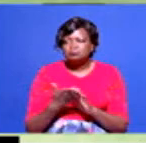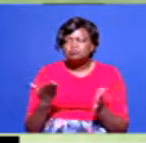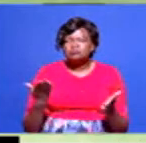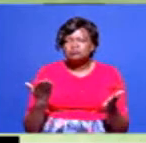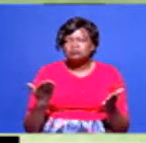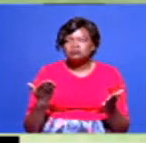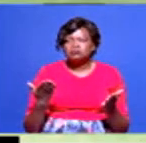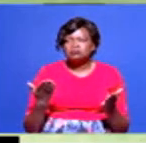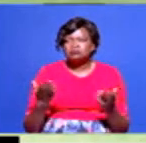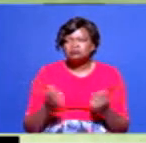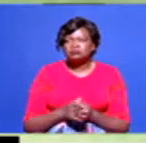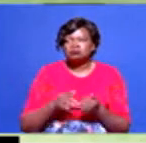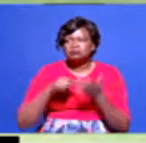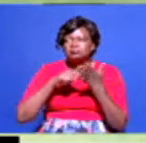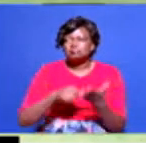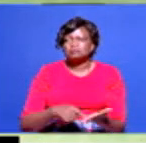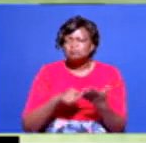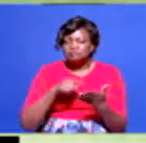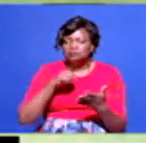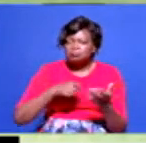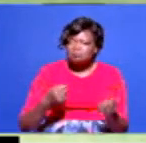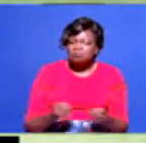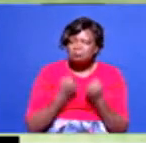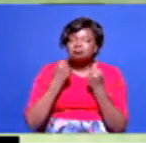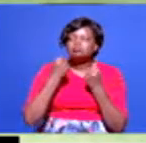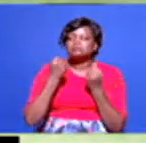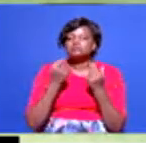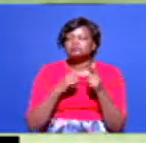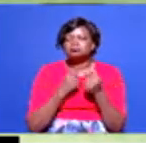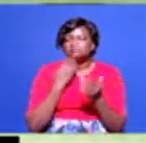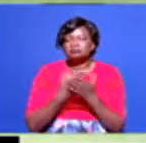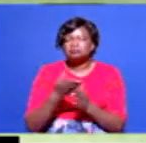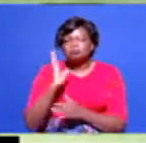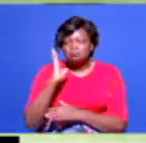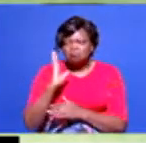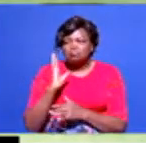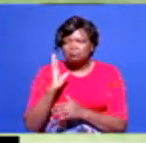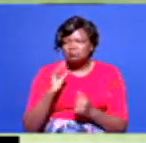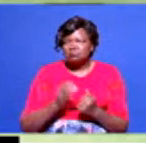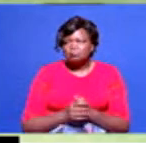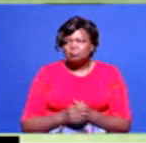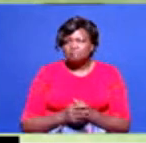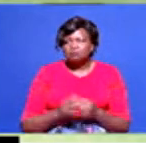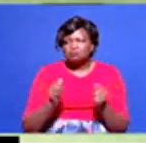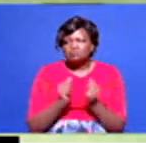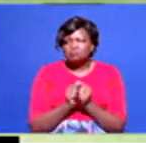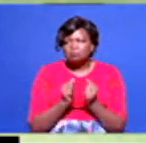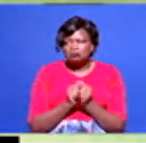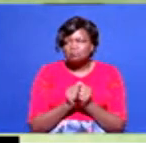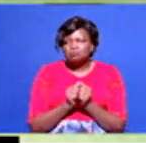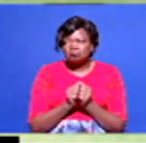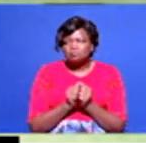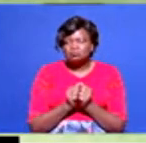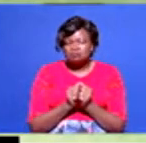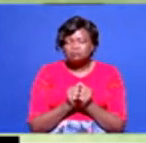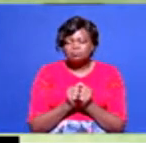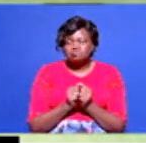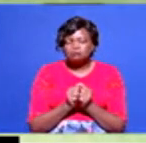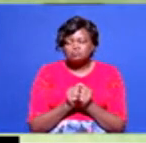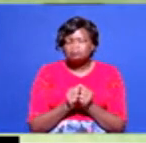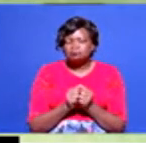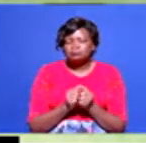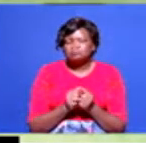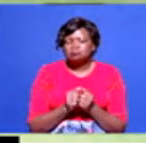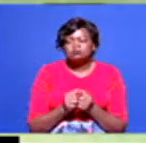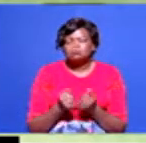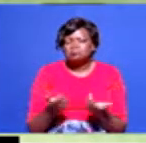too much emphasis at what will happen. And thank God with a great, deep sense of godliness. We